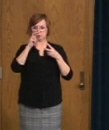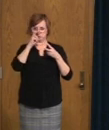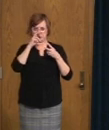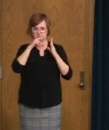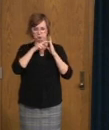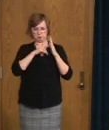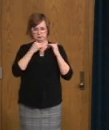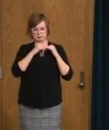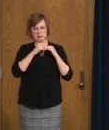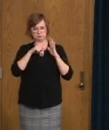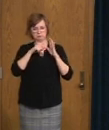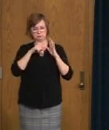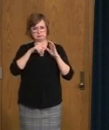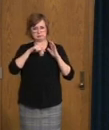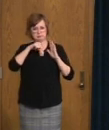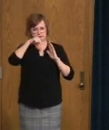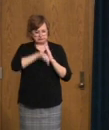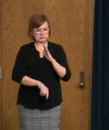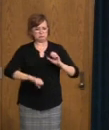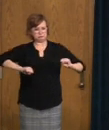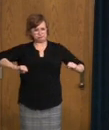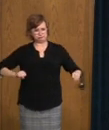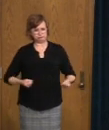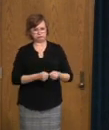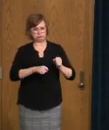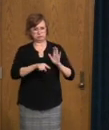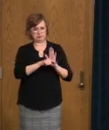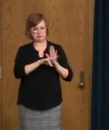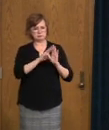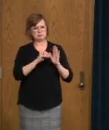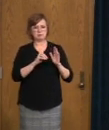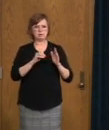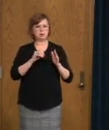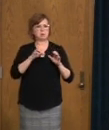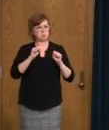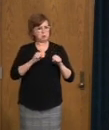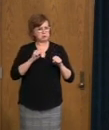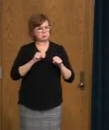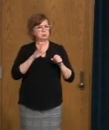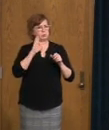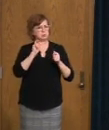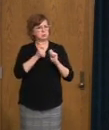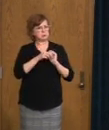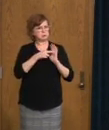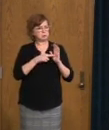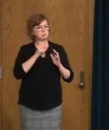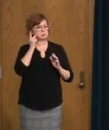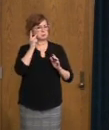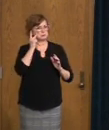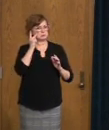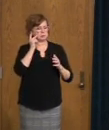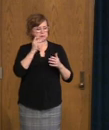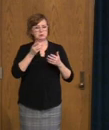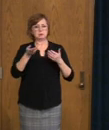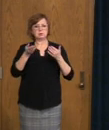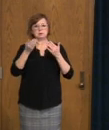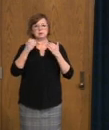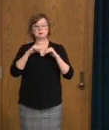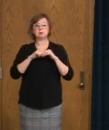now, our priority is really to test our processes in terms of booking people for